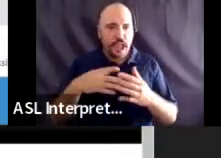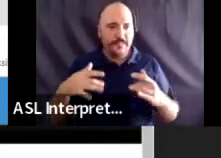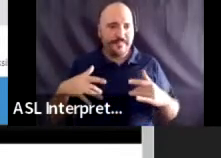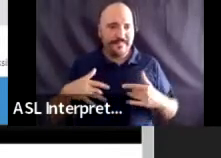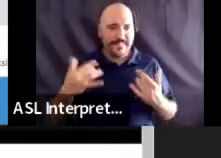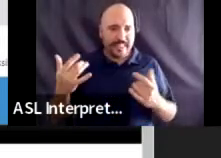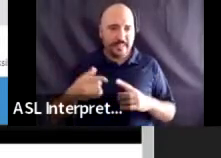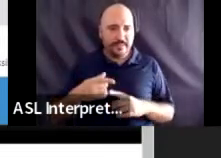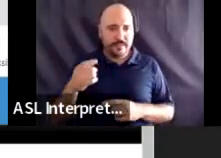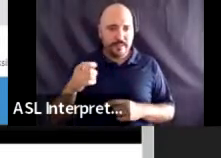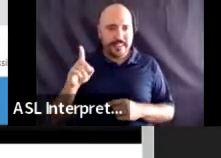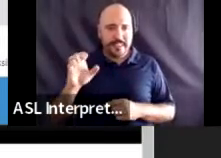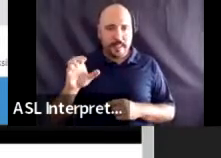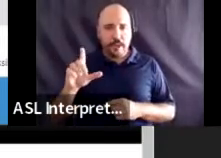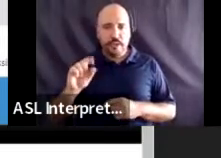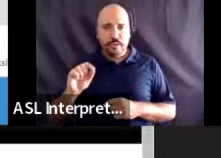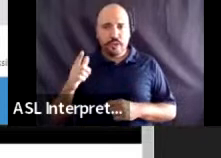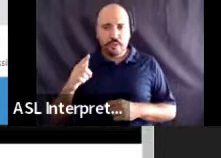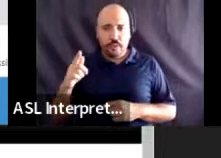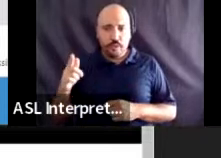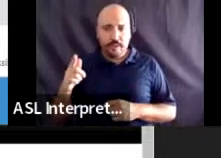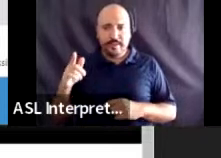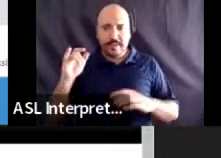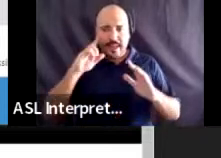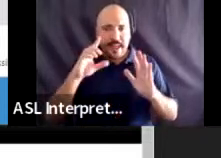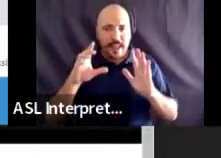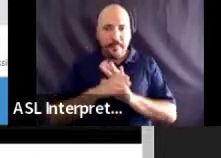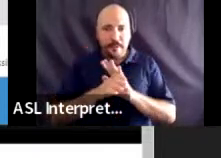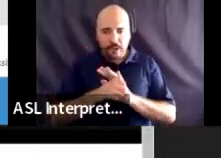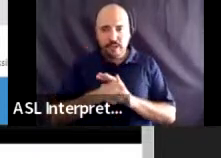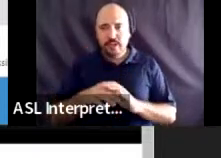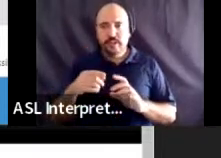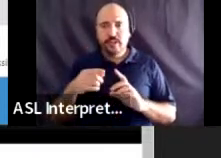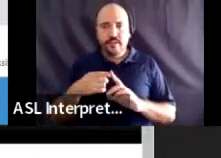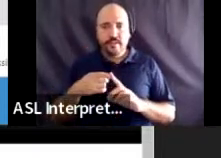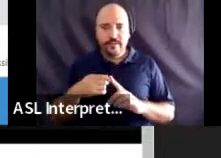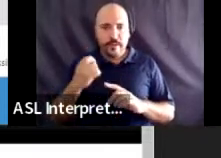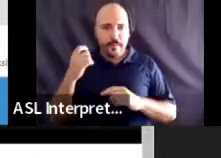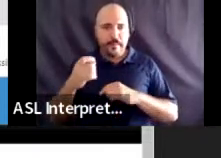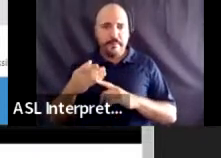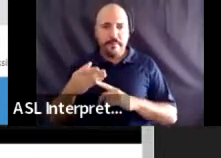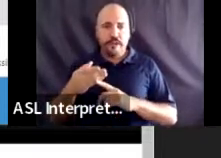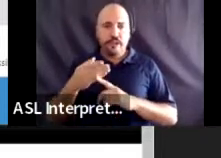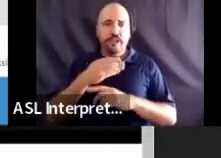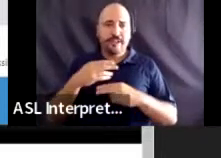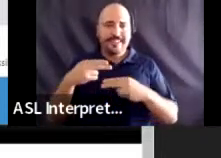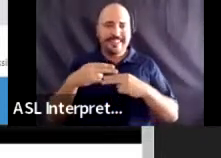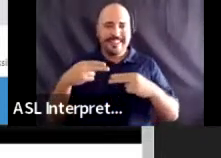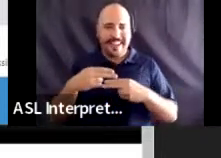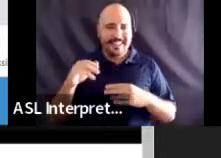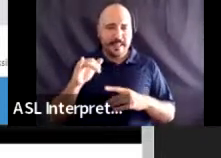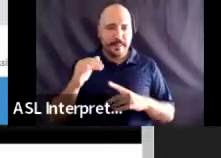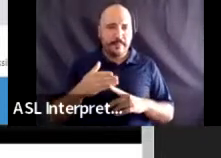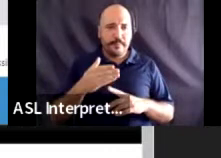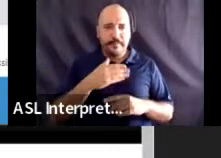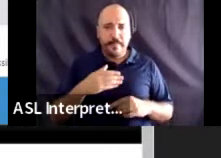December 2021. It is the image from an earlier slide. Great.